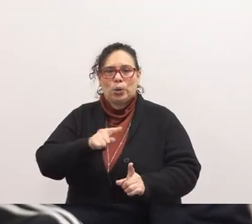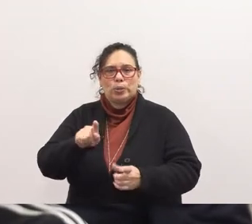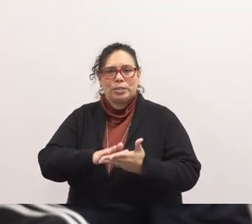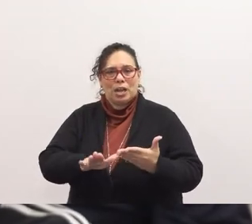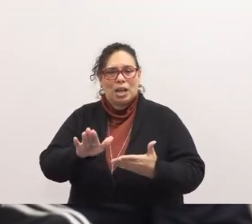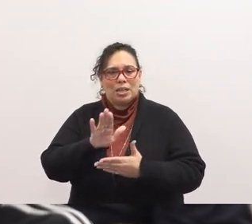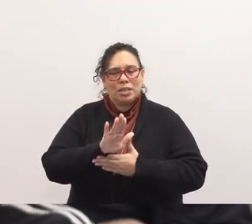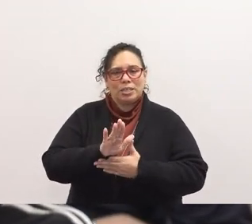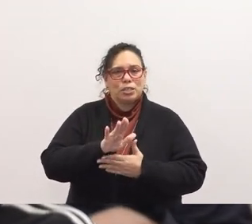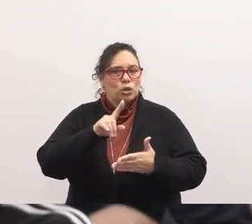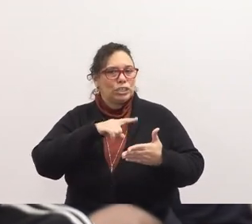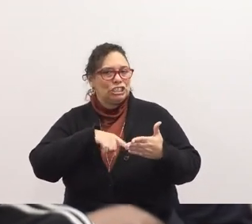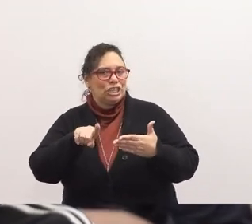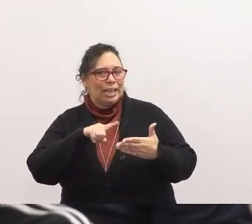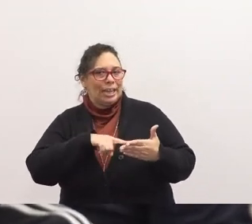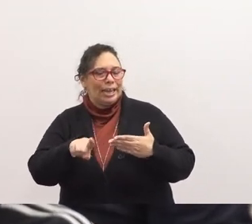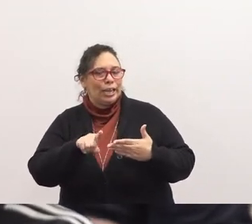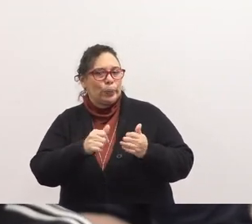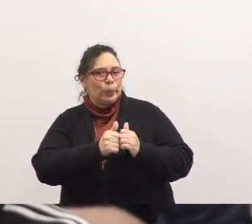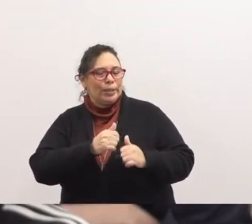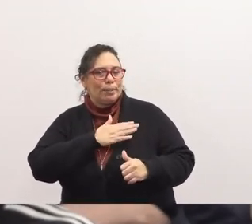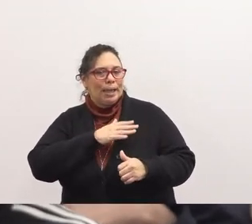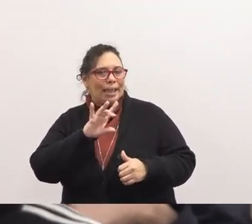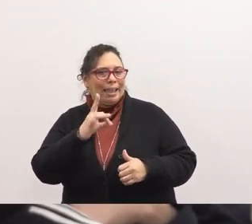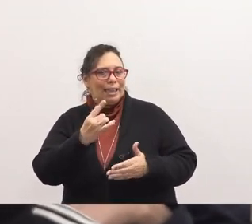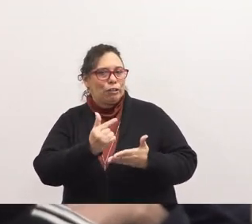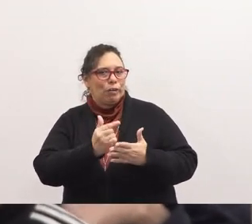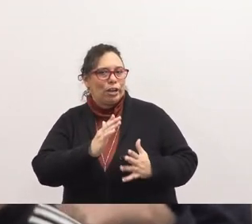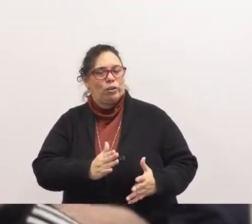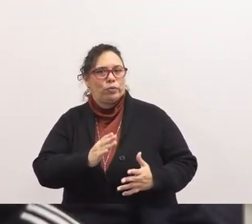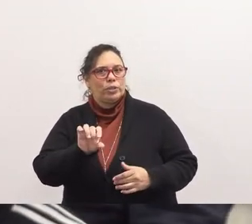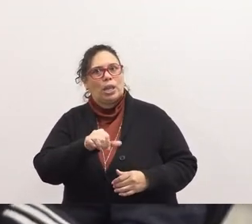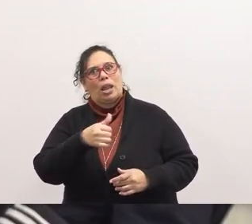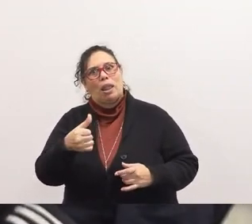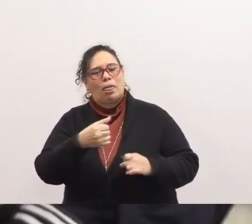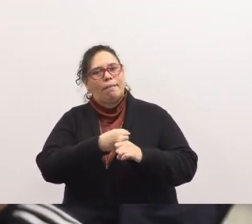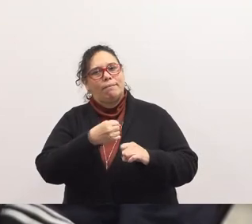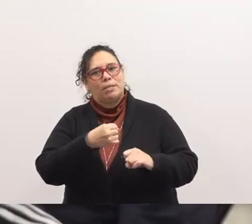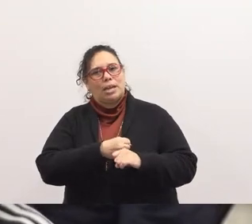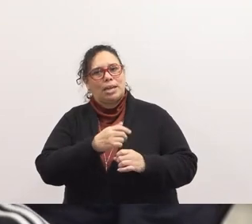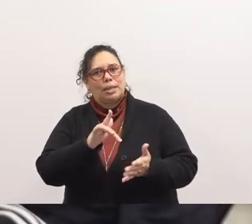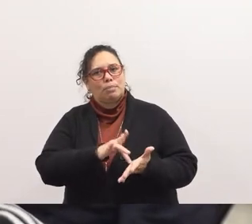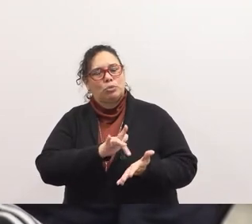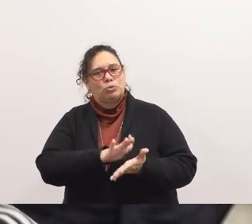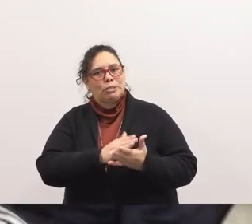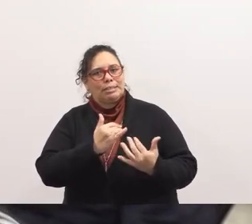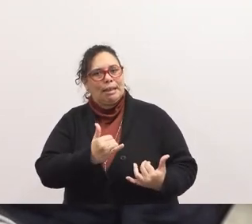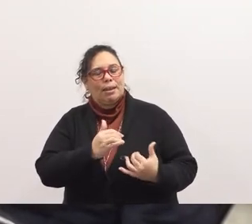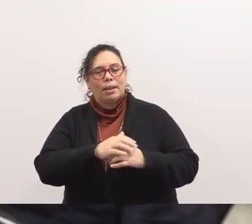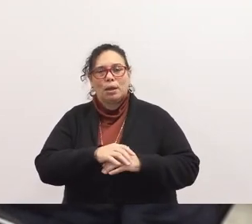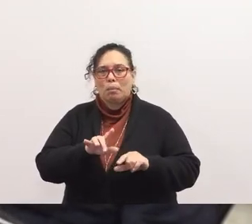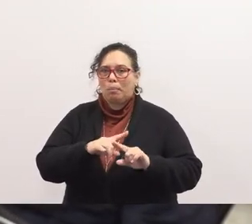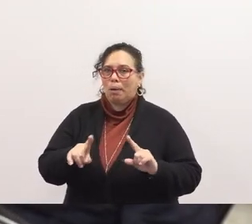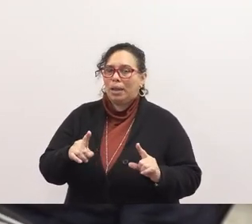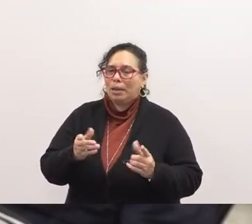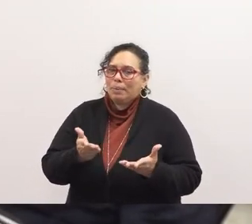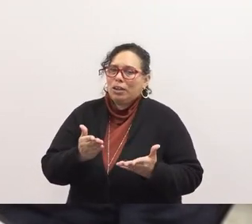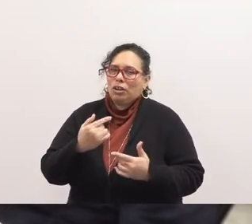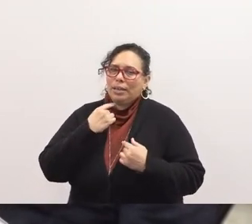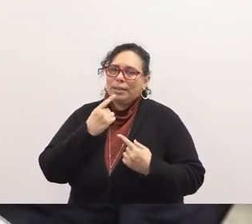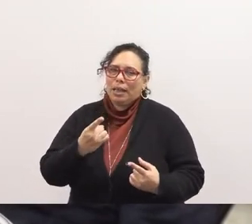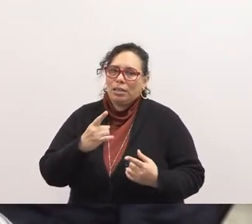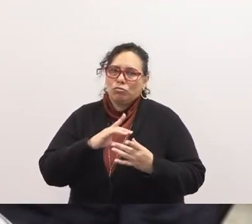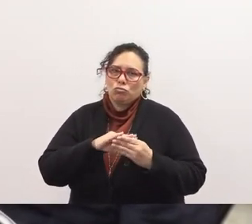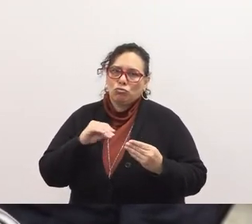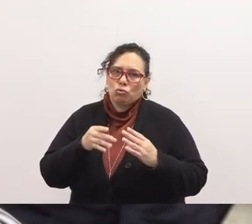maybe checking in with my eighth grader to see if there was another fight at her middle school today. Yet I am here to tell my story.